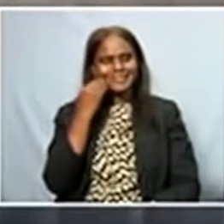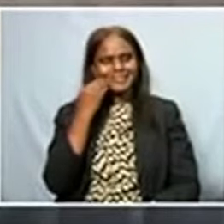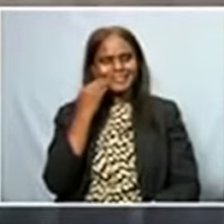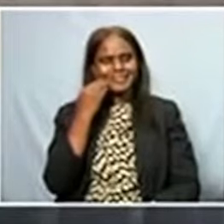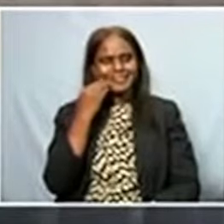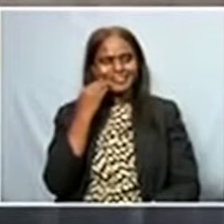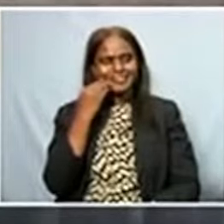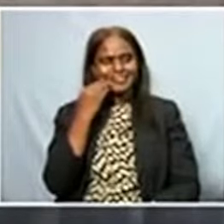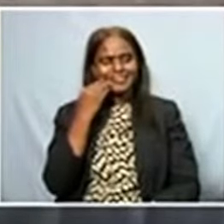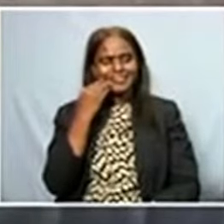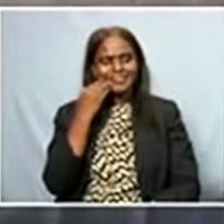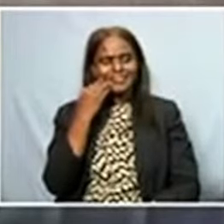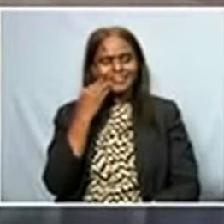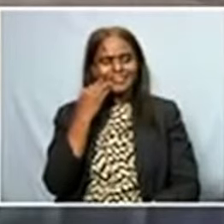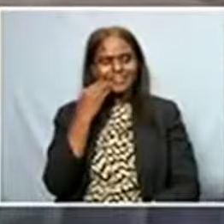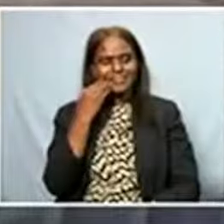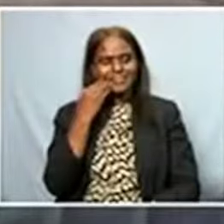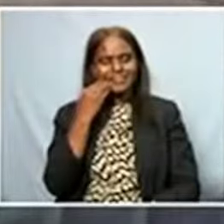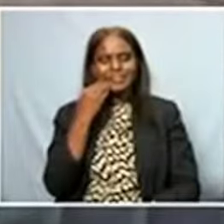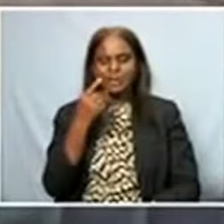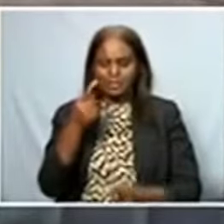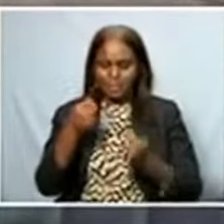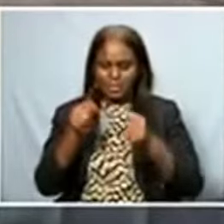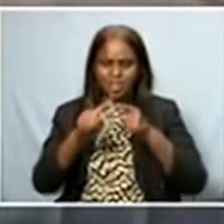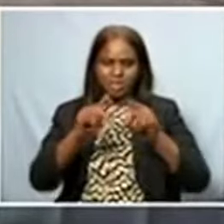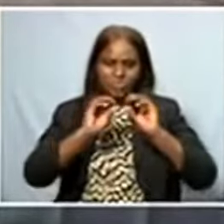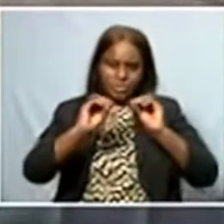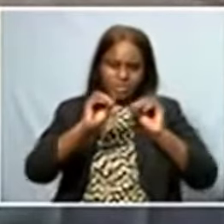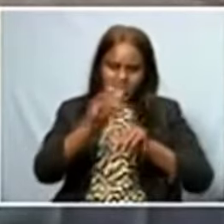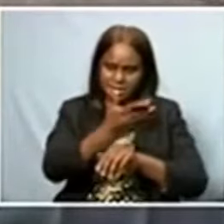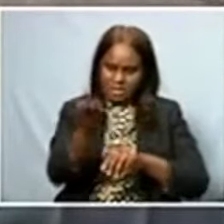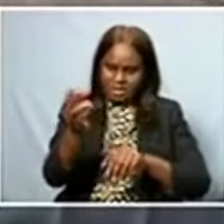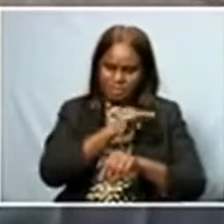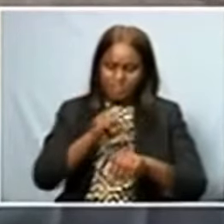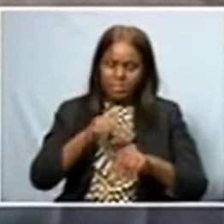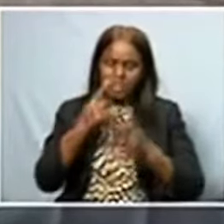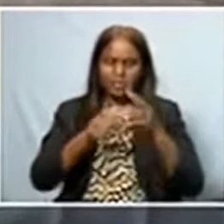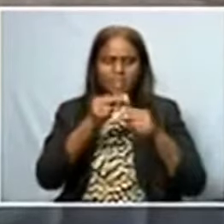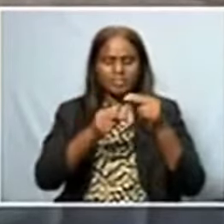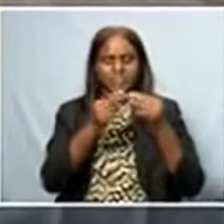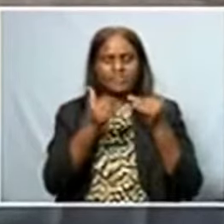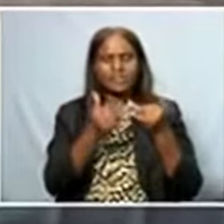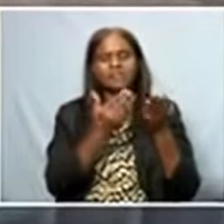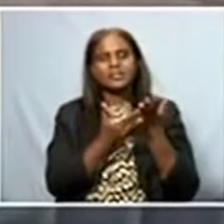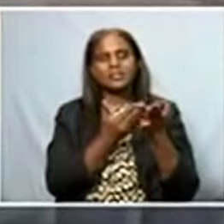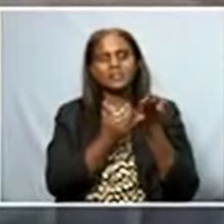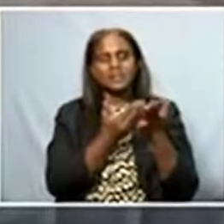Mr. Chairperson, we are trying to teach these honorable members what it means to be